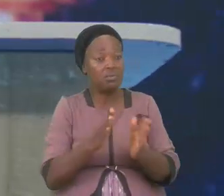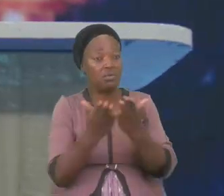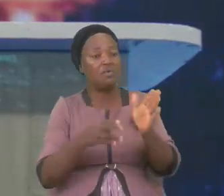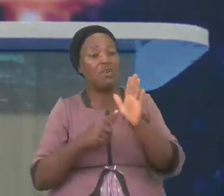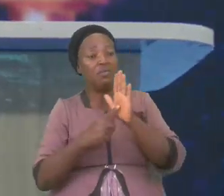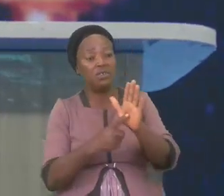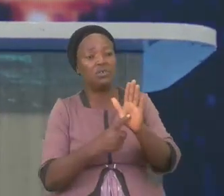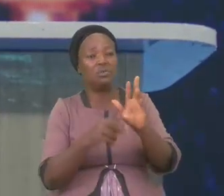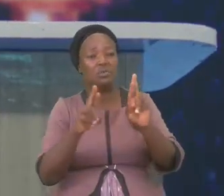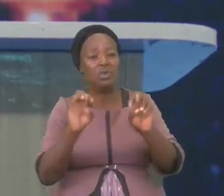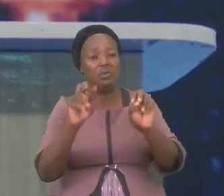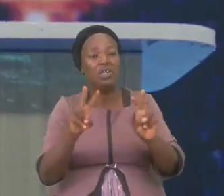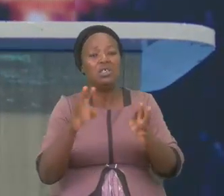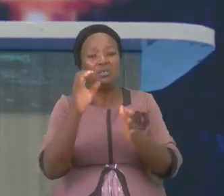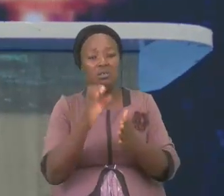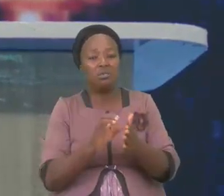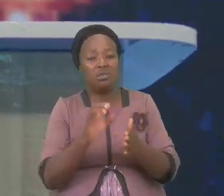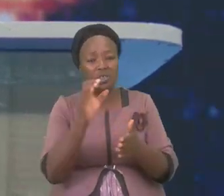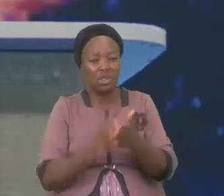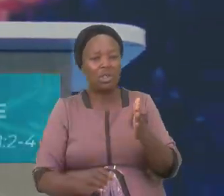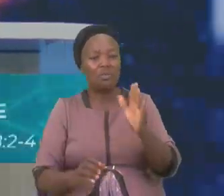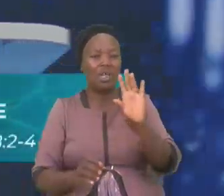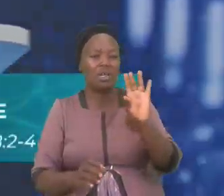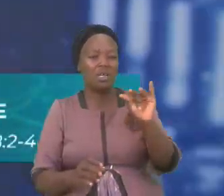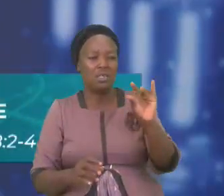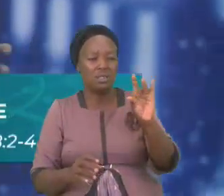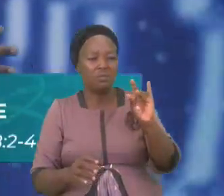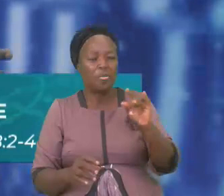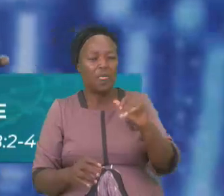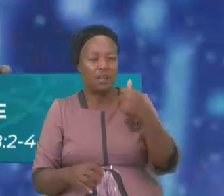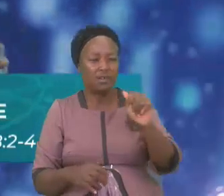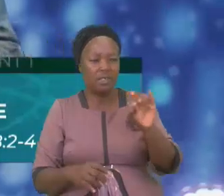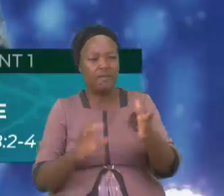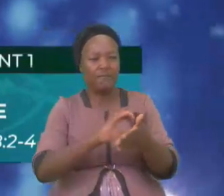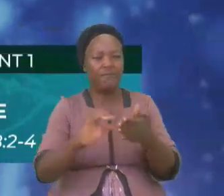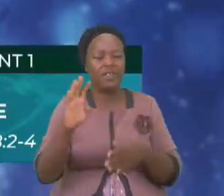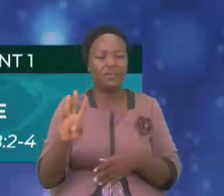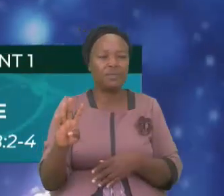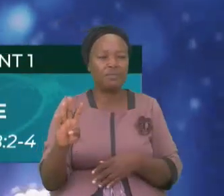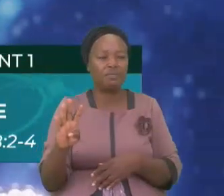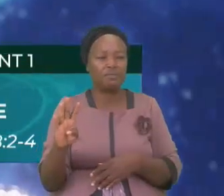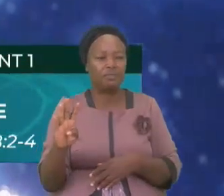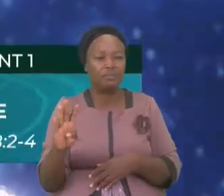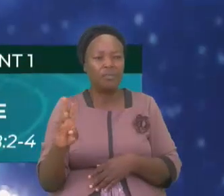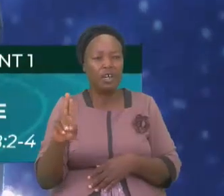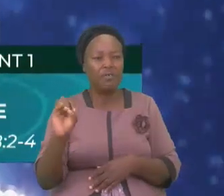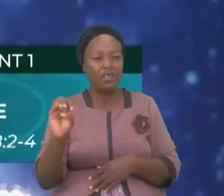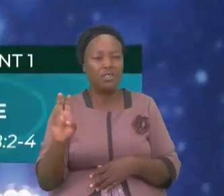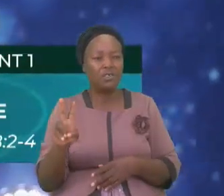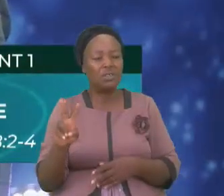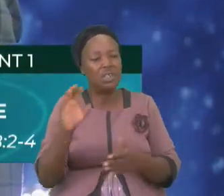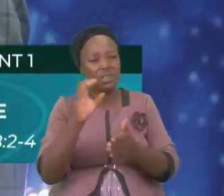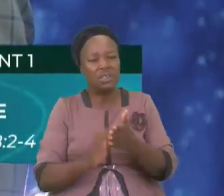and I'm reading from verse 4. In Revelation chapter 18, reading from verse 4, it tells us, and I